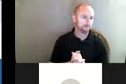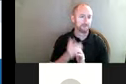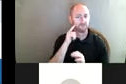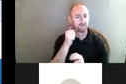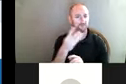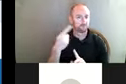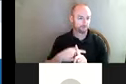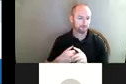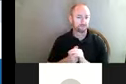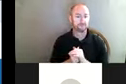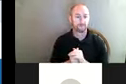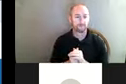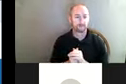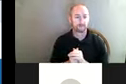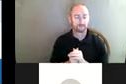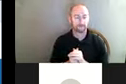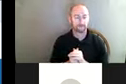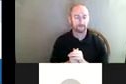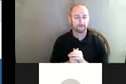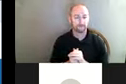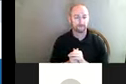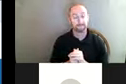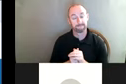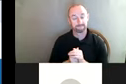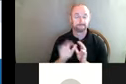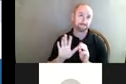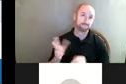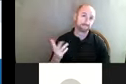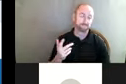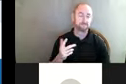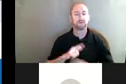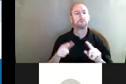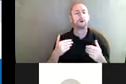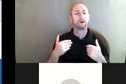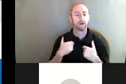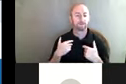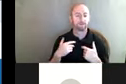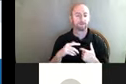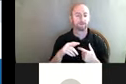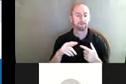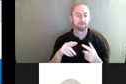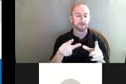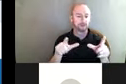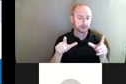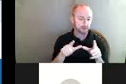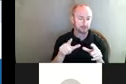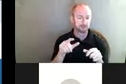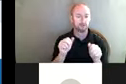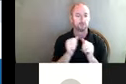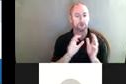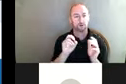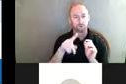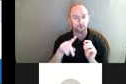months or so. But we have locations of field work with outcrop